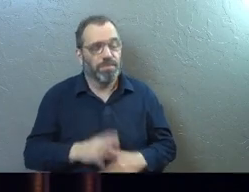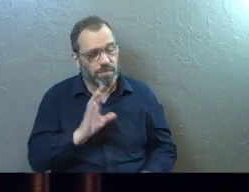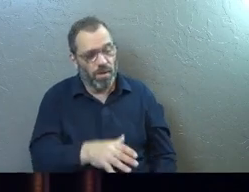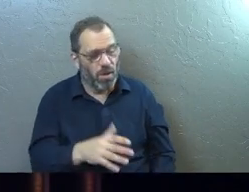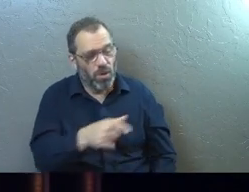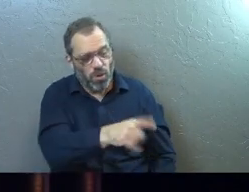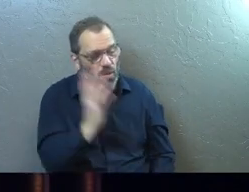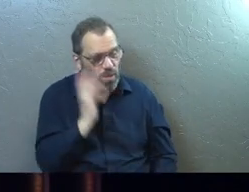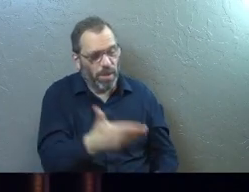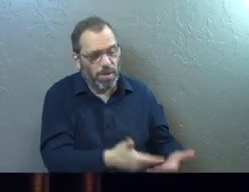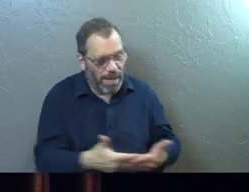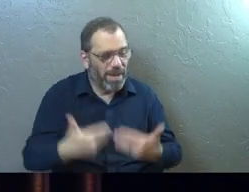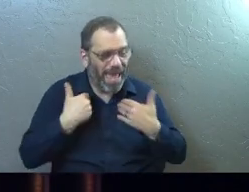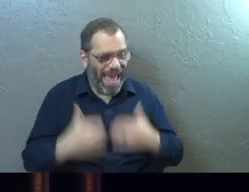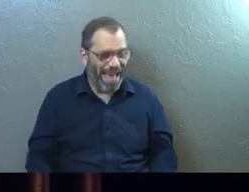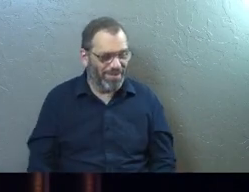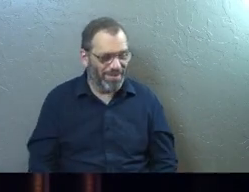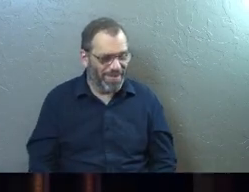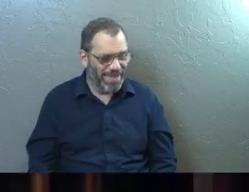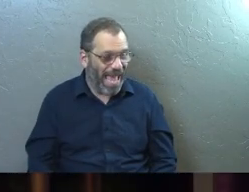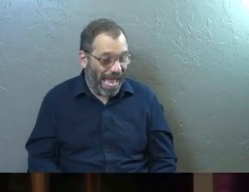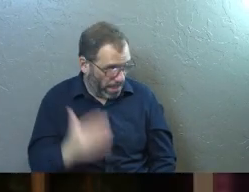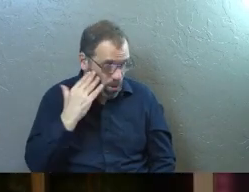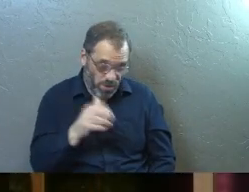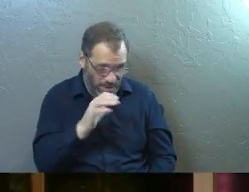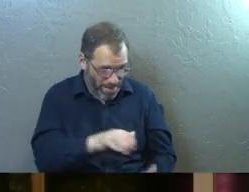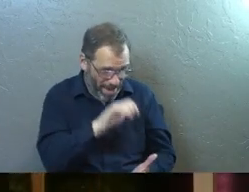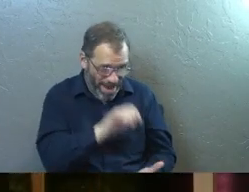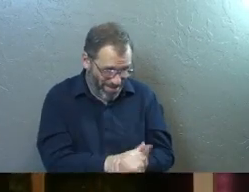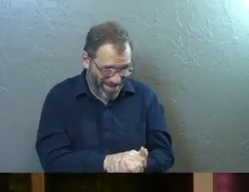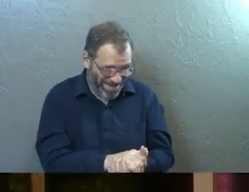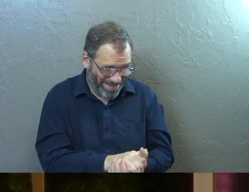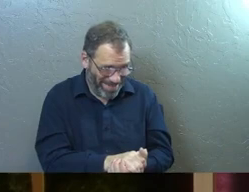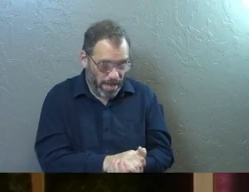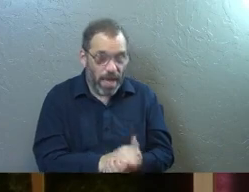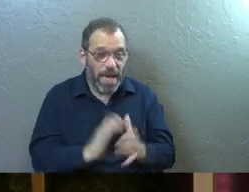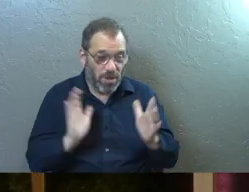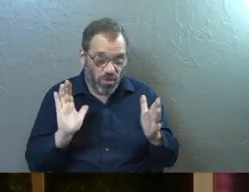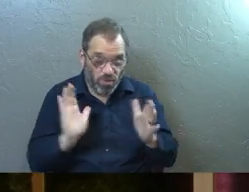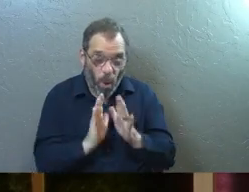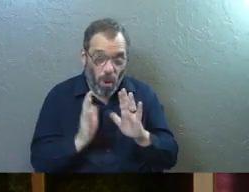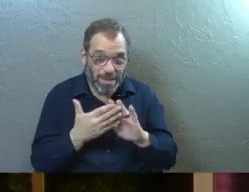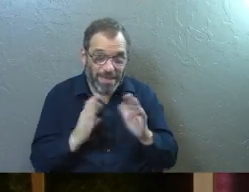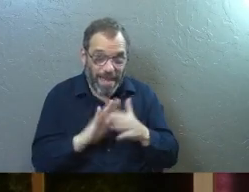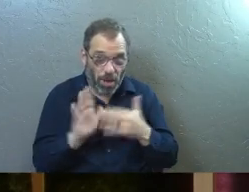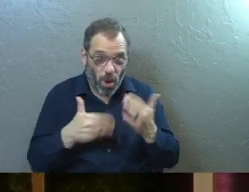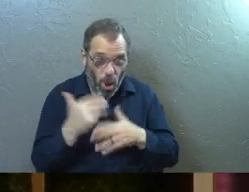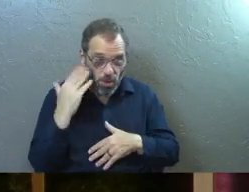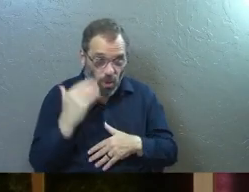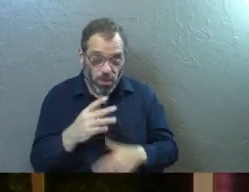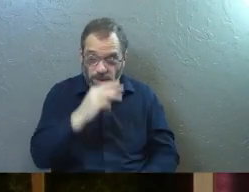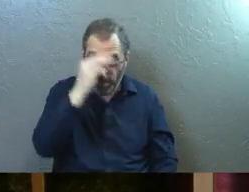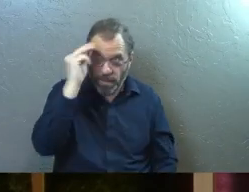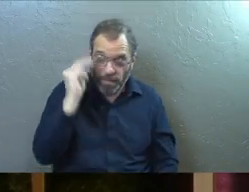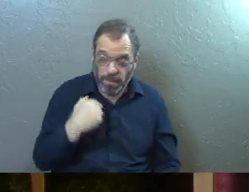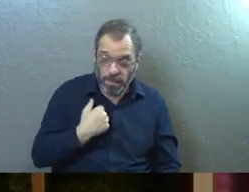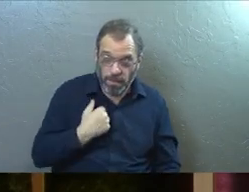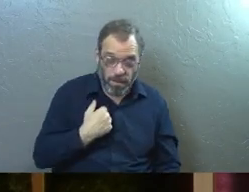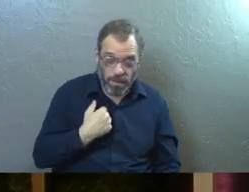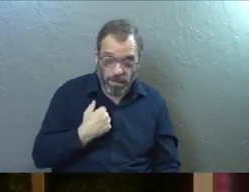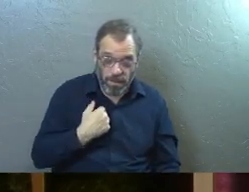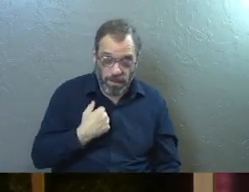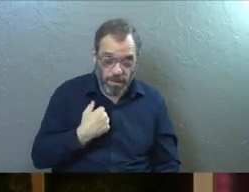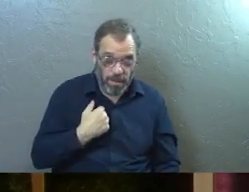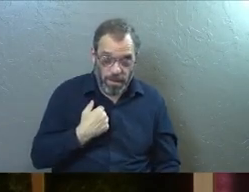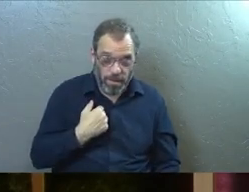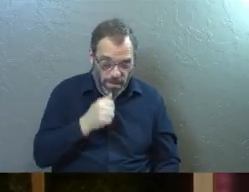going to have a baby and you're not married yet. And this is a small town, and everybody knows you, and there's absolutely no way that you're